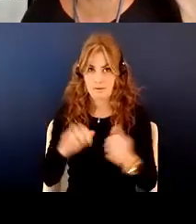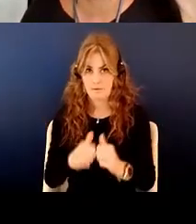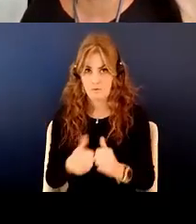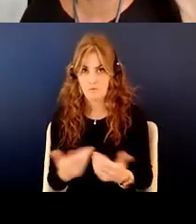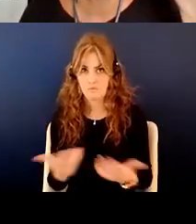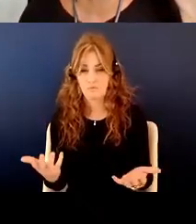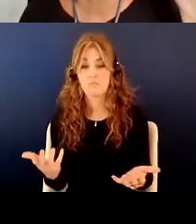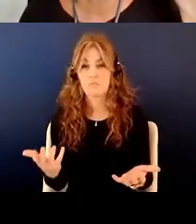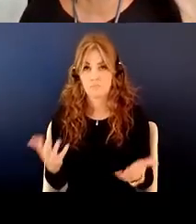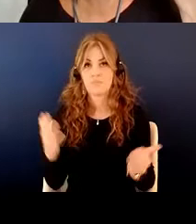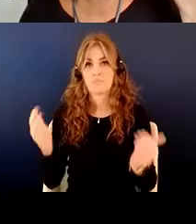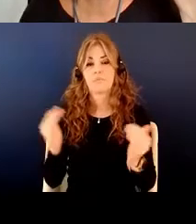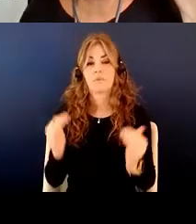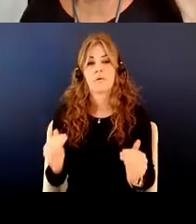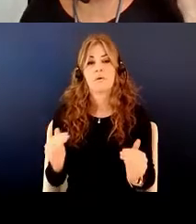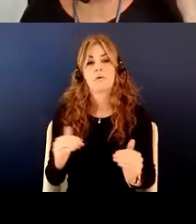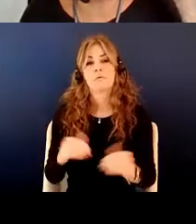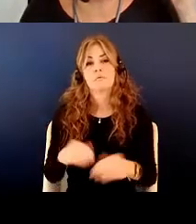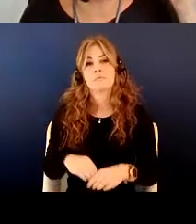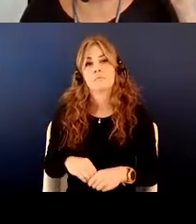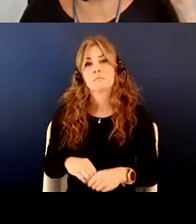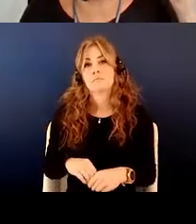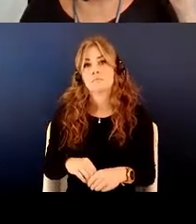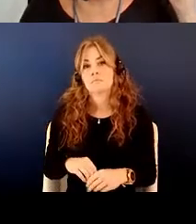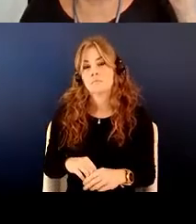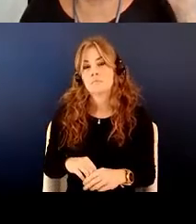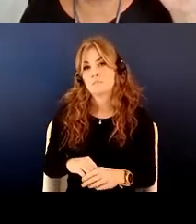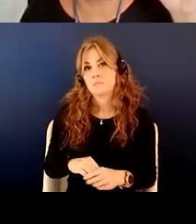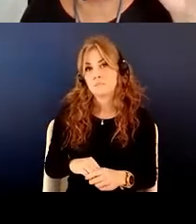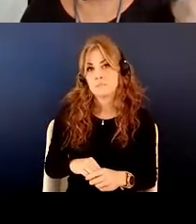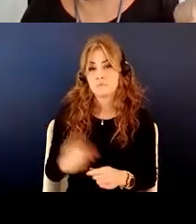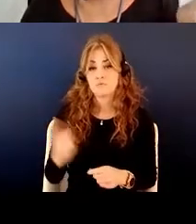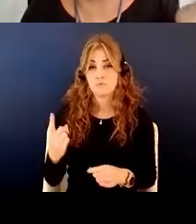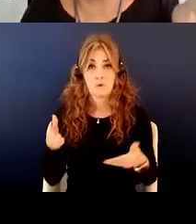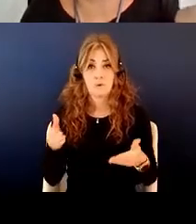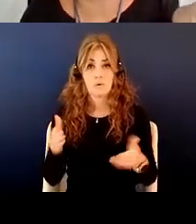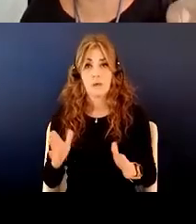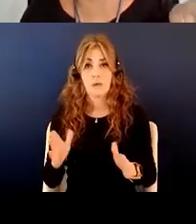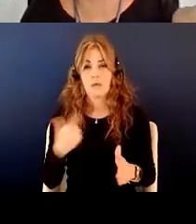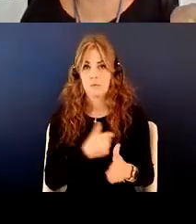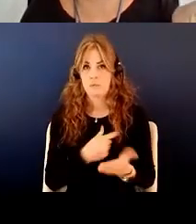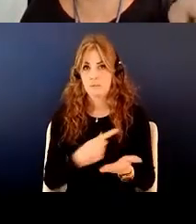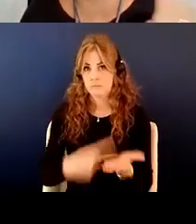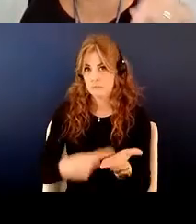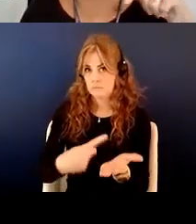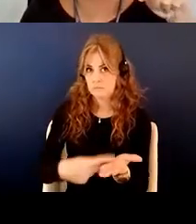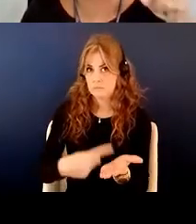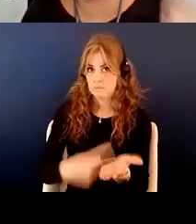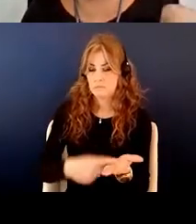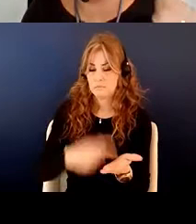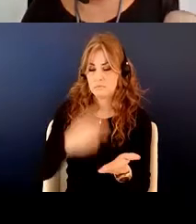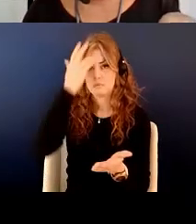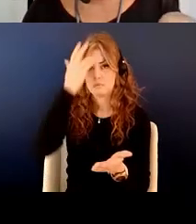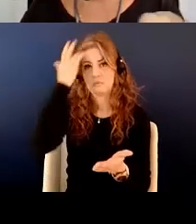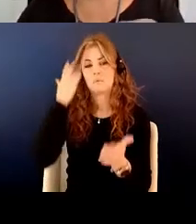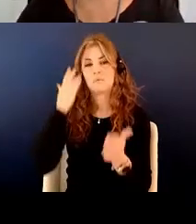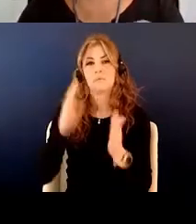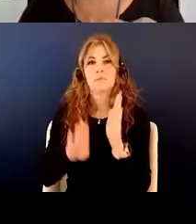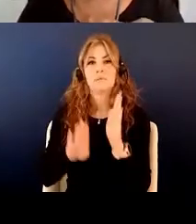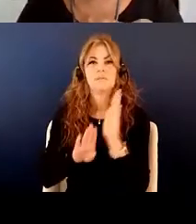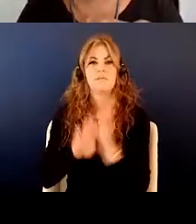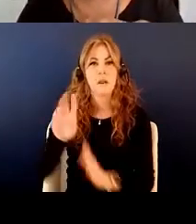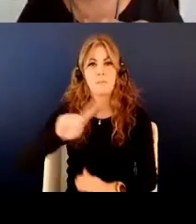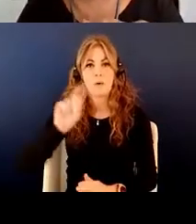Okay. So in addition to one way that we talk about developing a question for